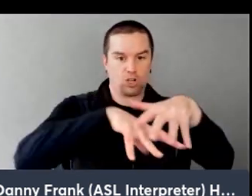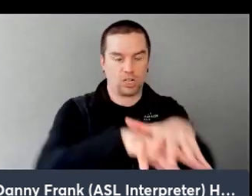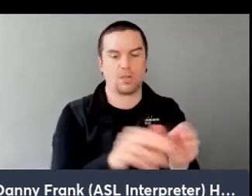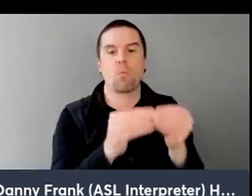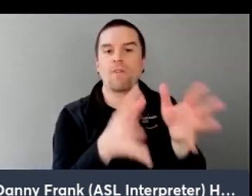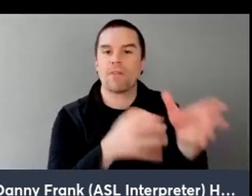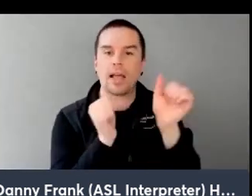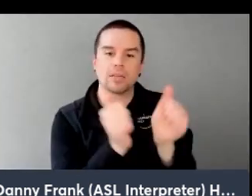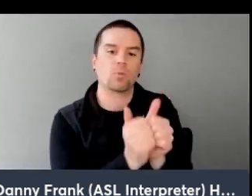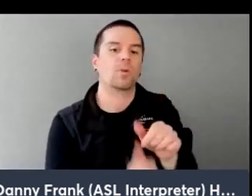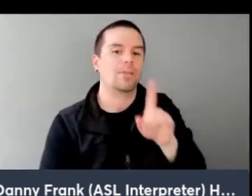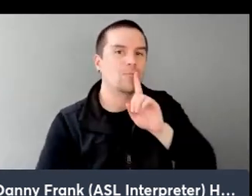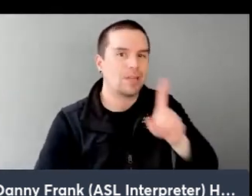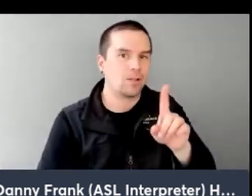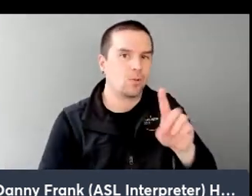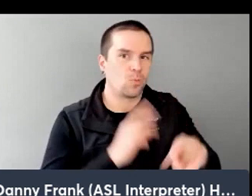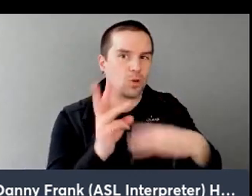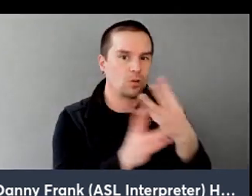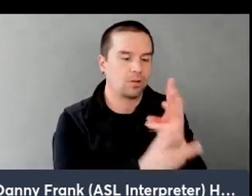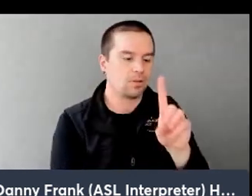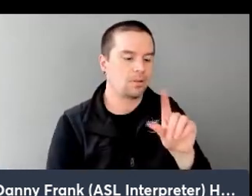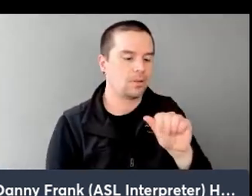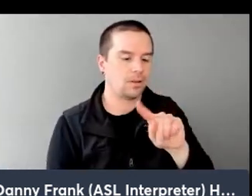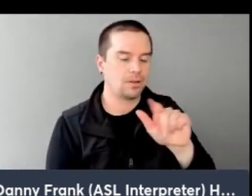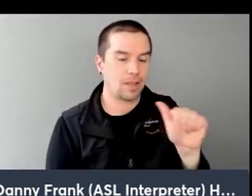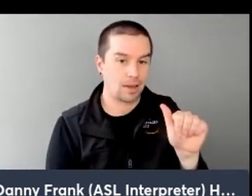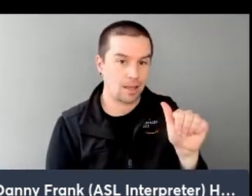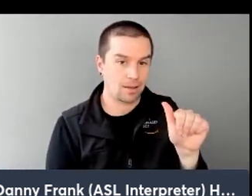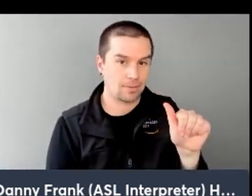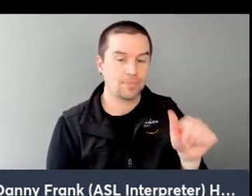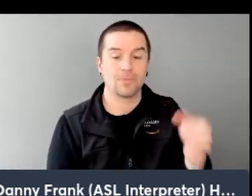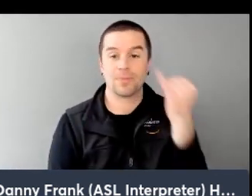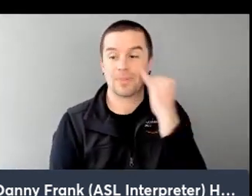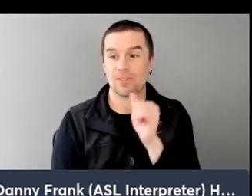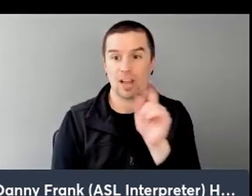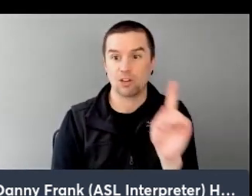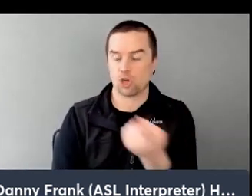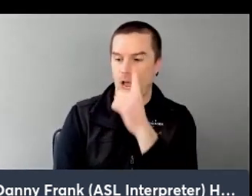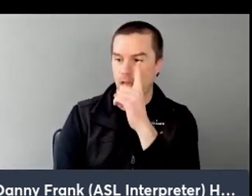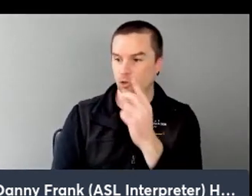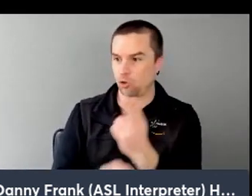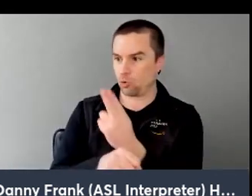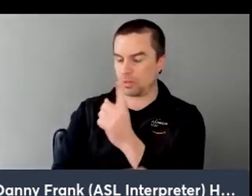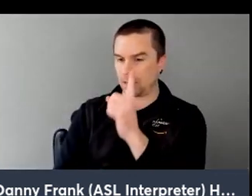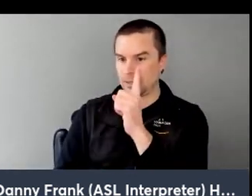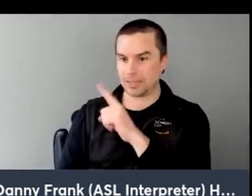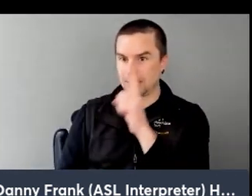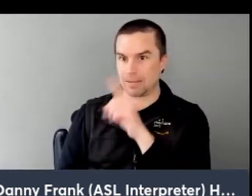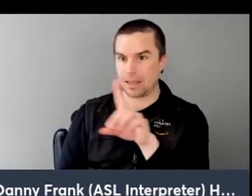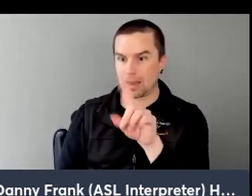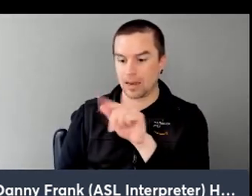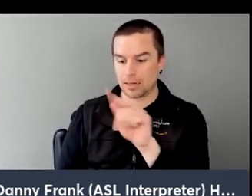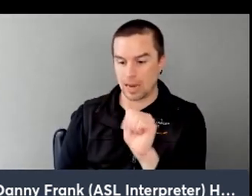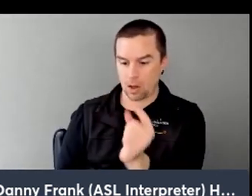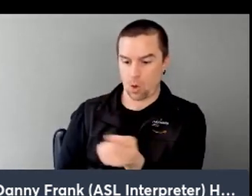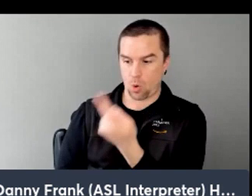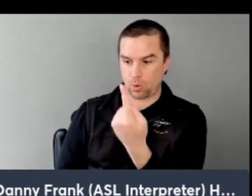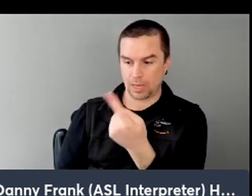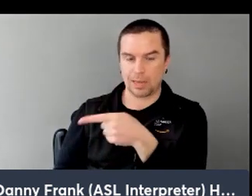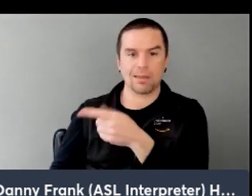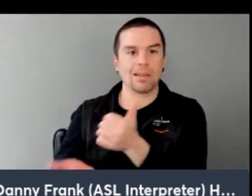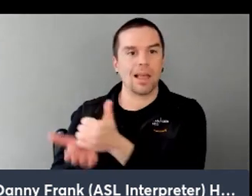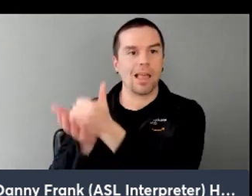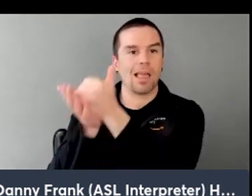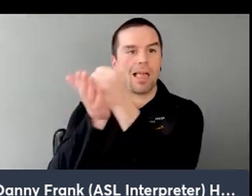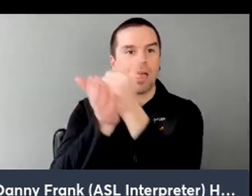are not going to fully use synthetic data, it is very helpful at getting you 80% of the